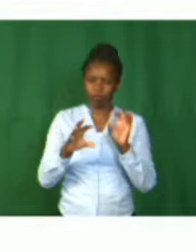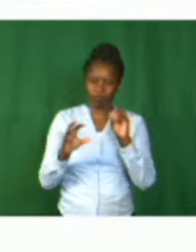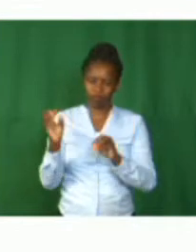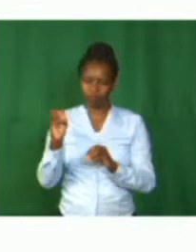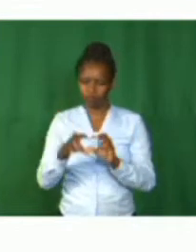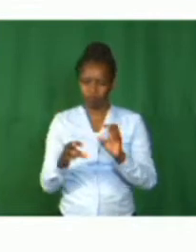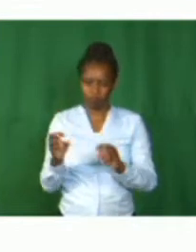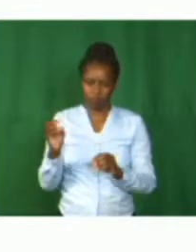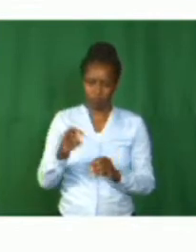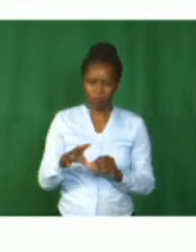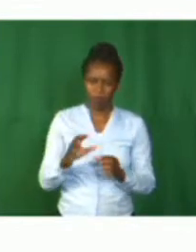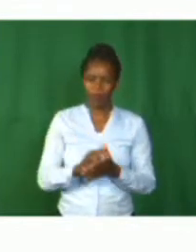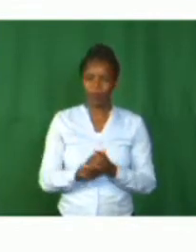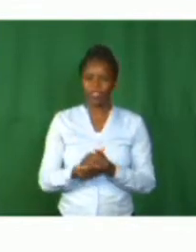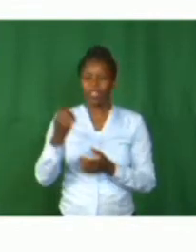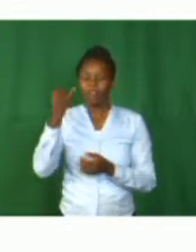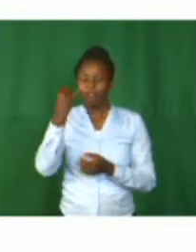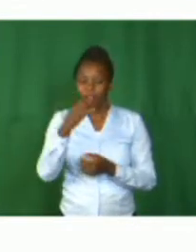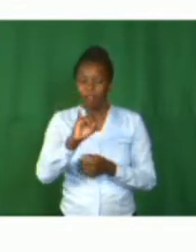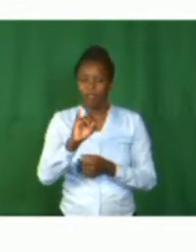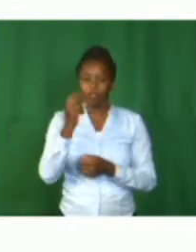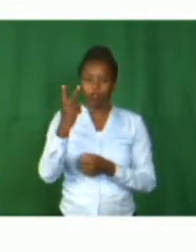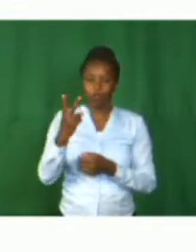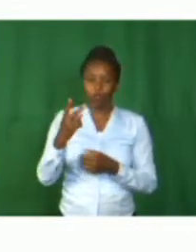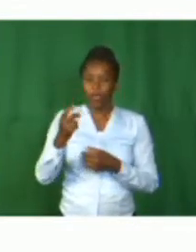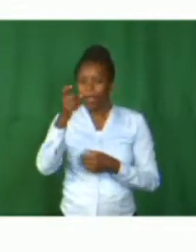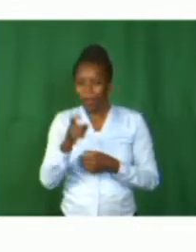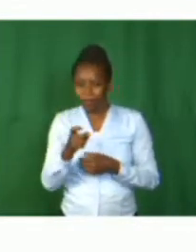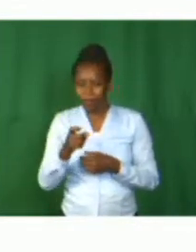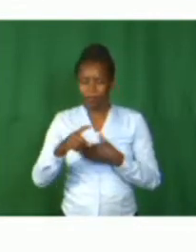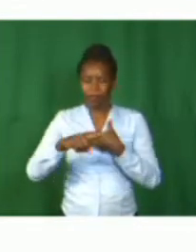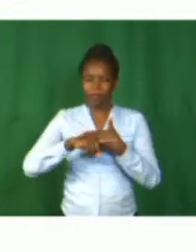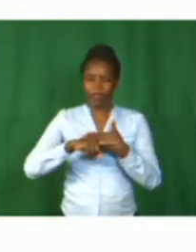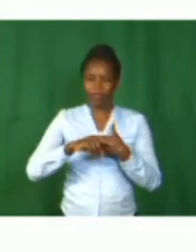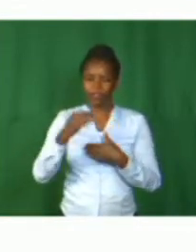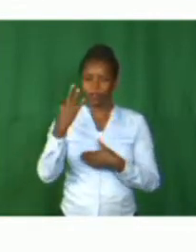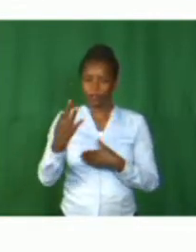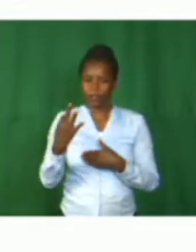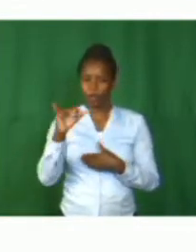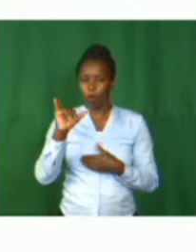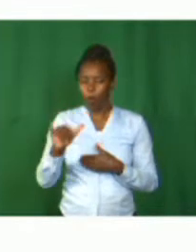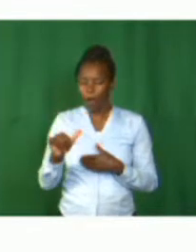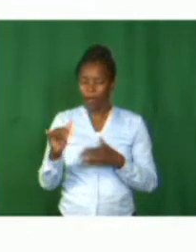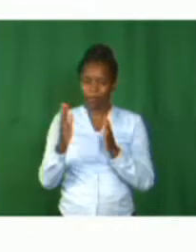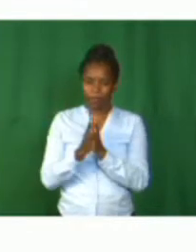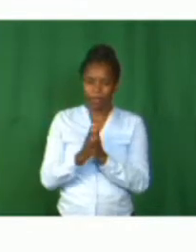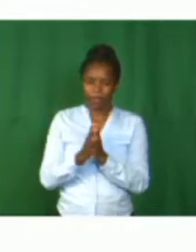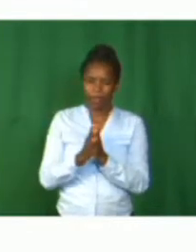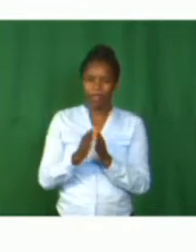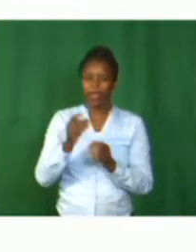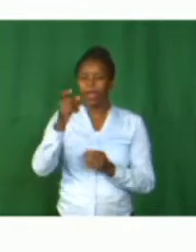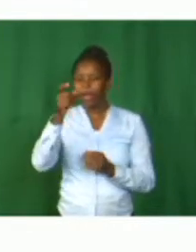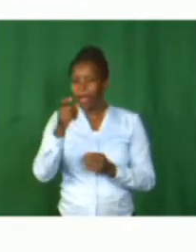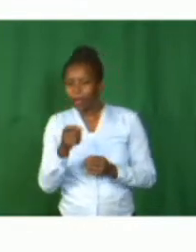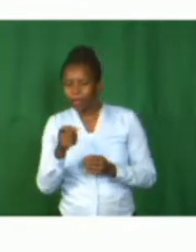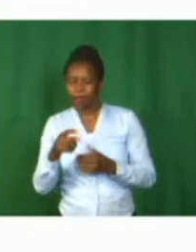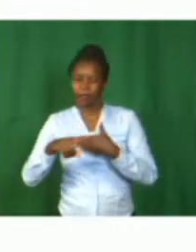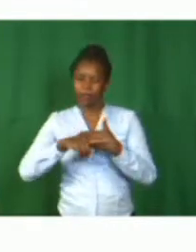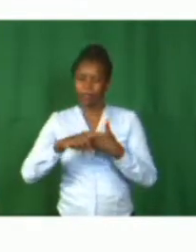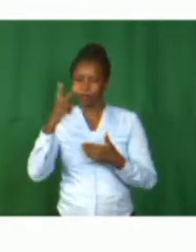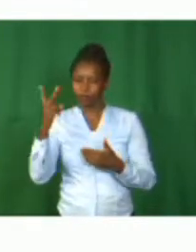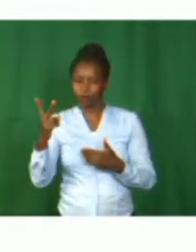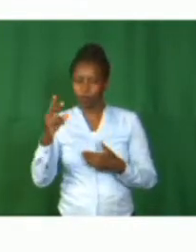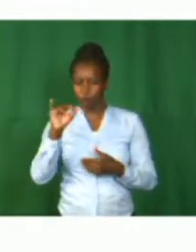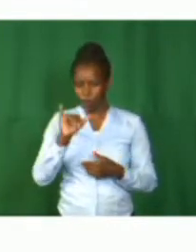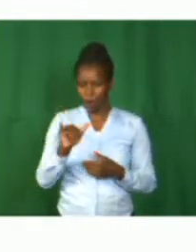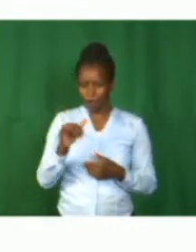using these first two values here to say when x is -3, y is 10, and when x is -2, y is